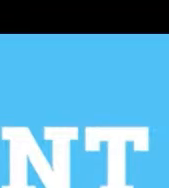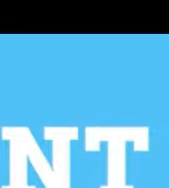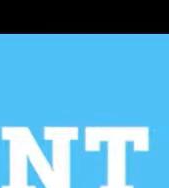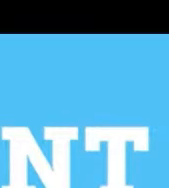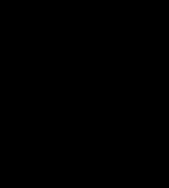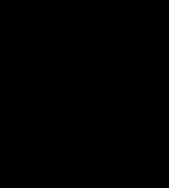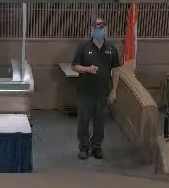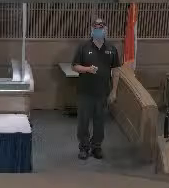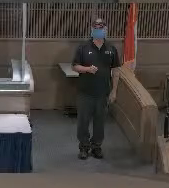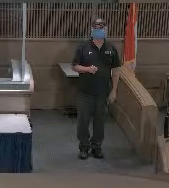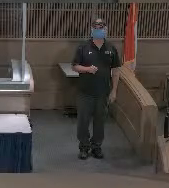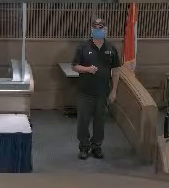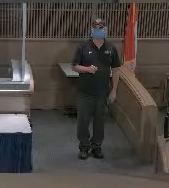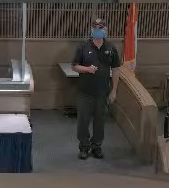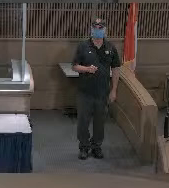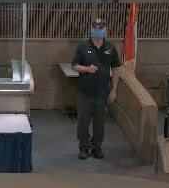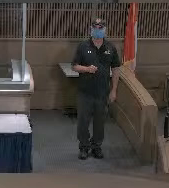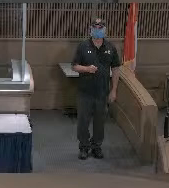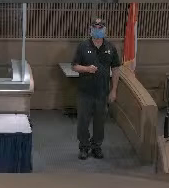dougherty.ga.us.